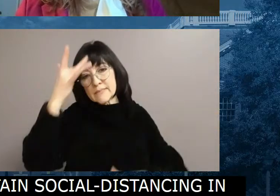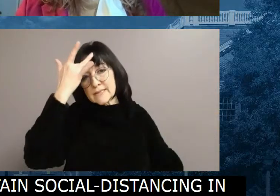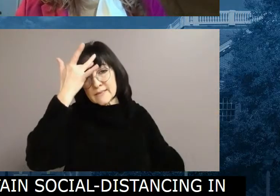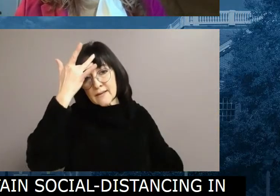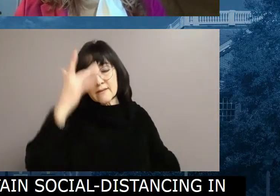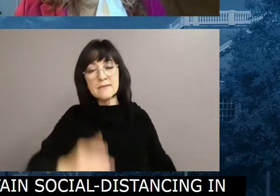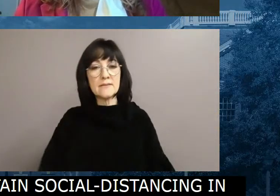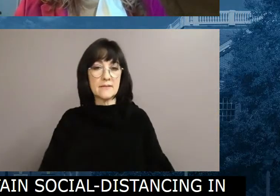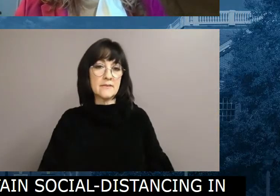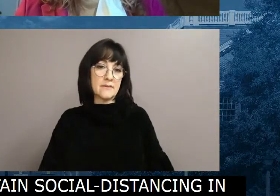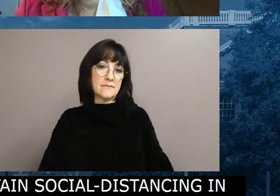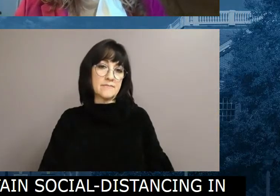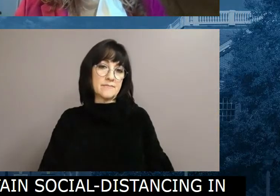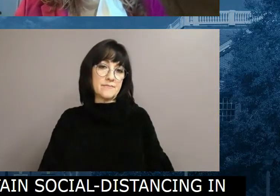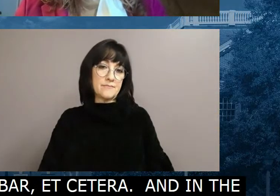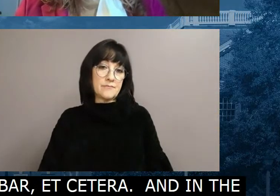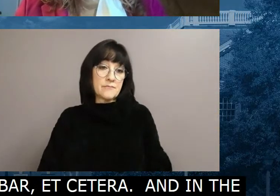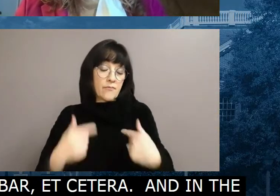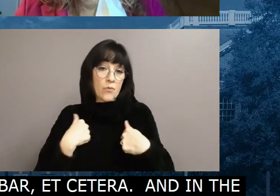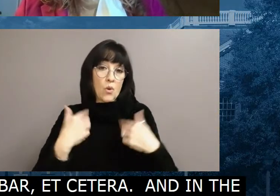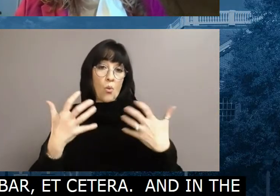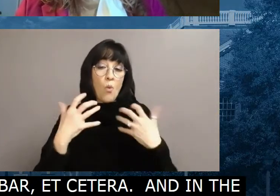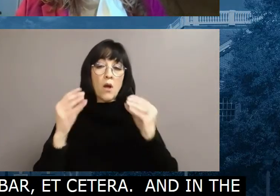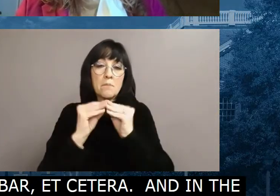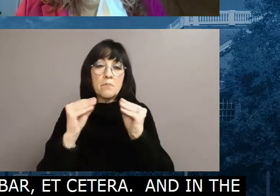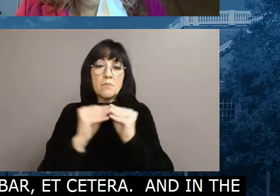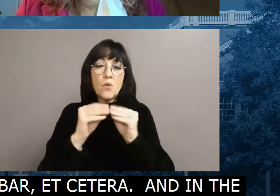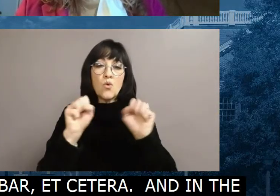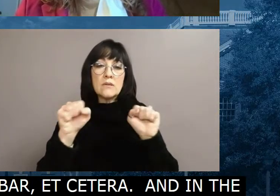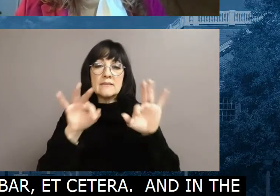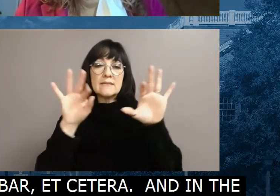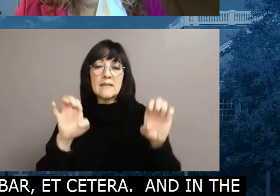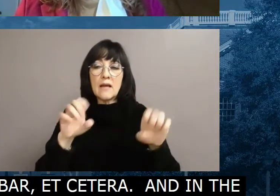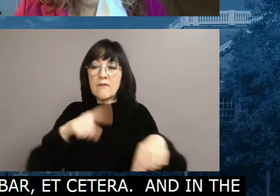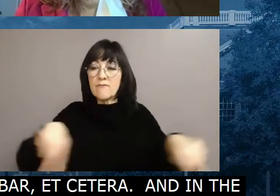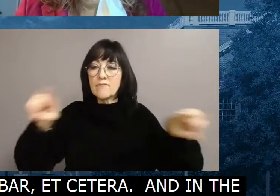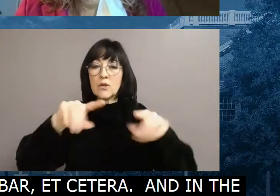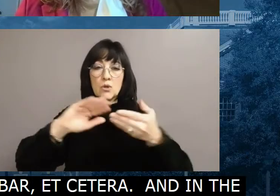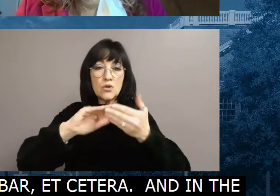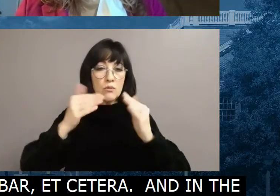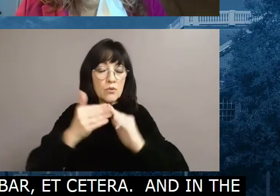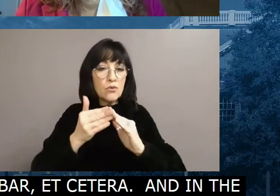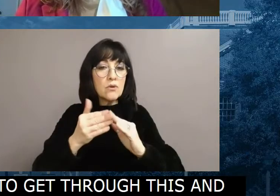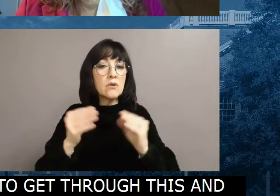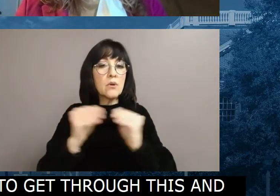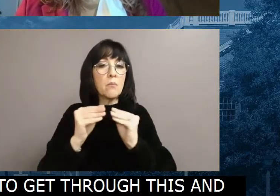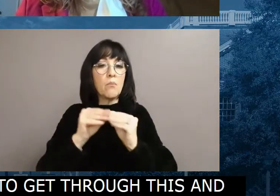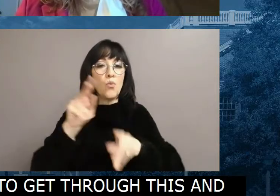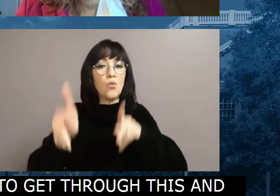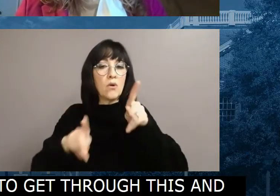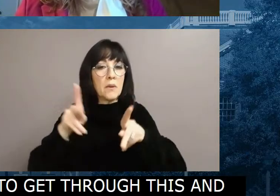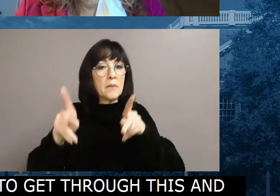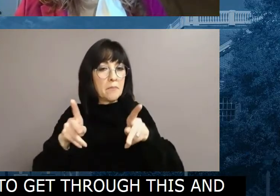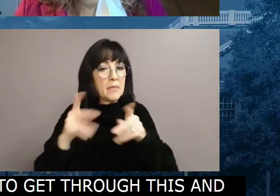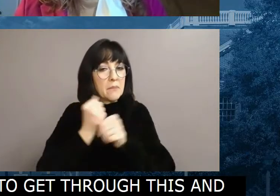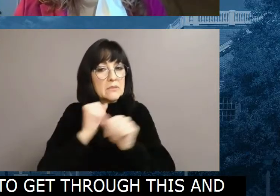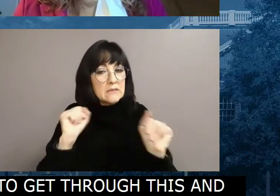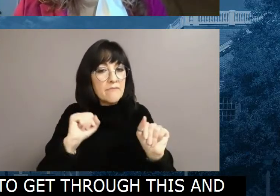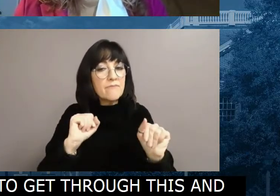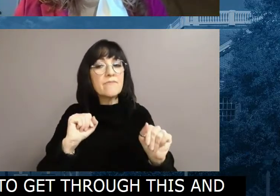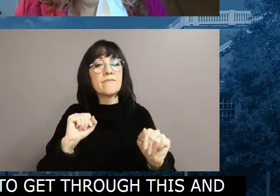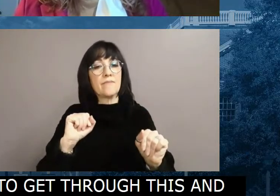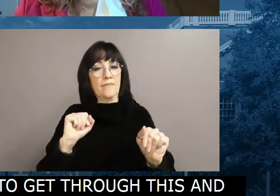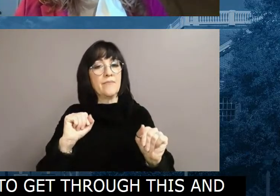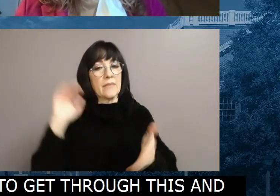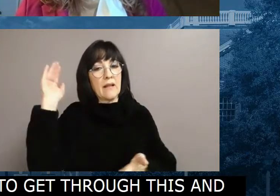more quickly get to a safer community as we get more people vaccinated and get indoor